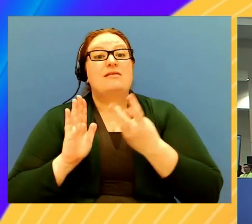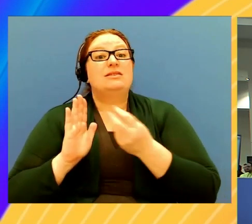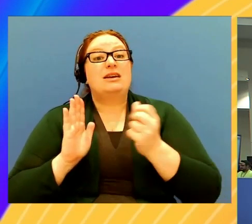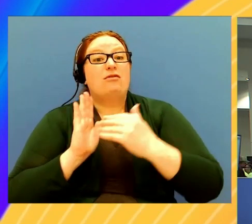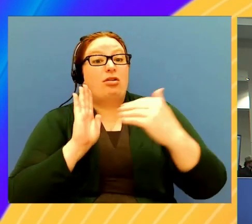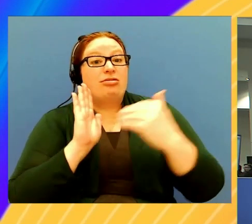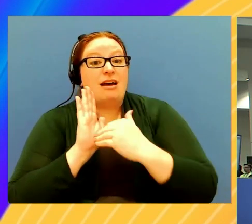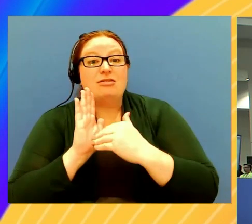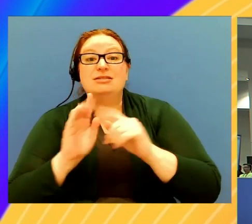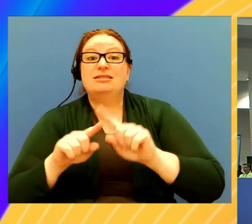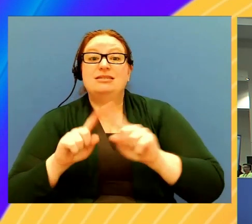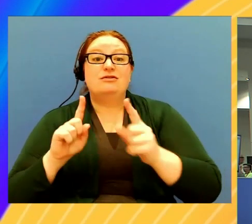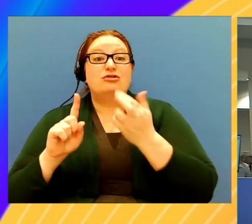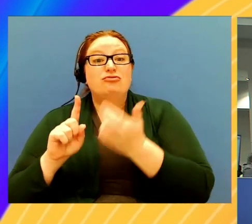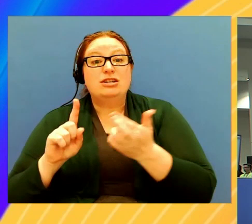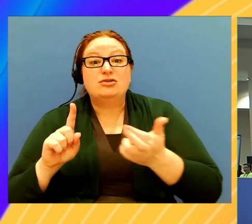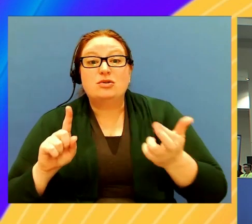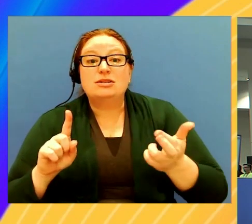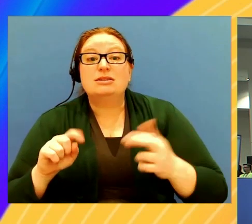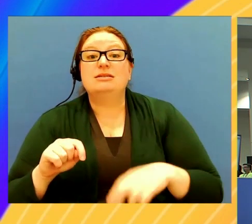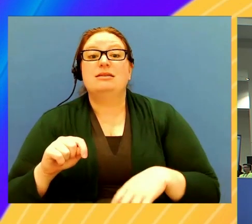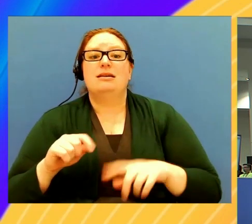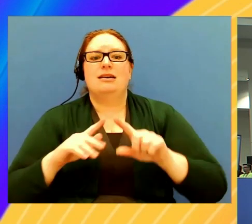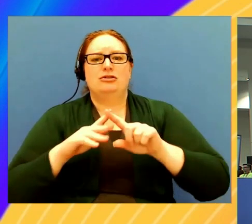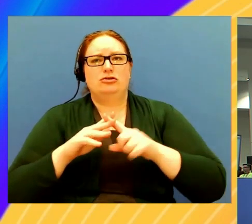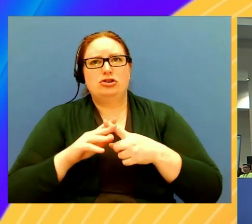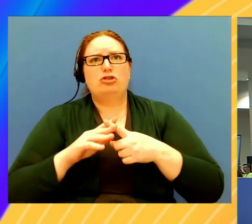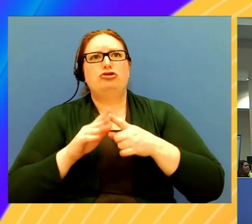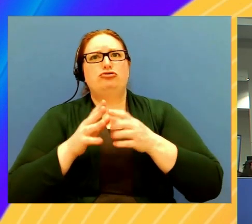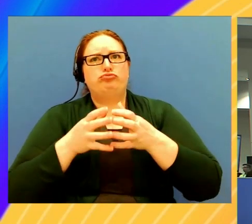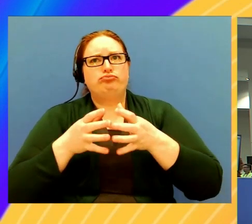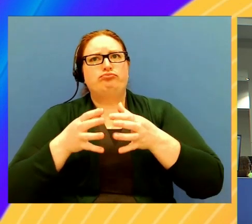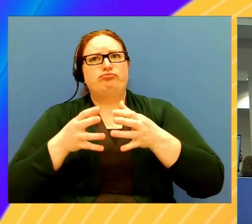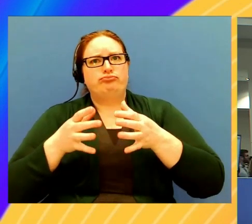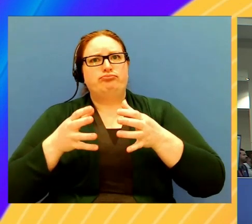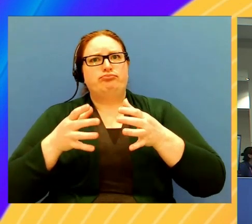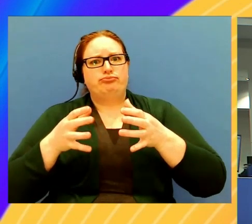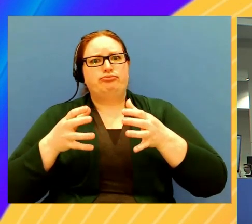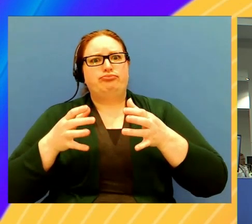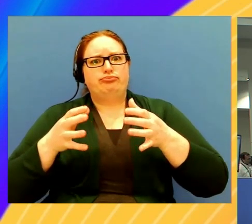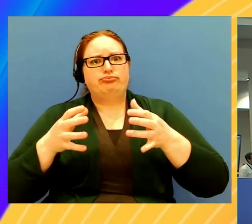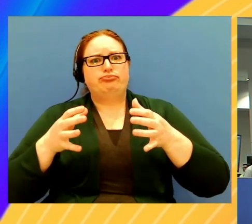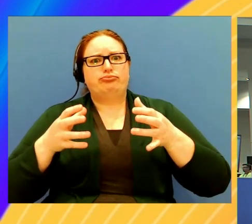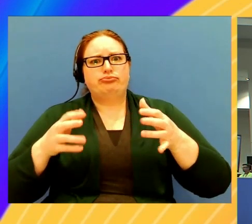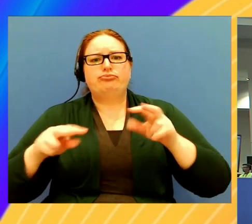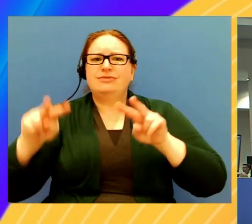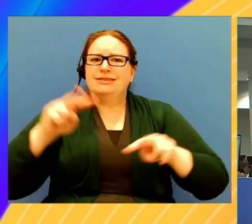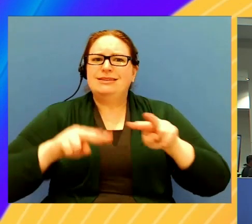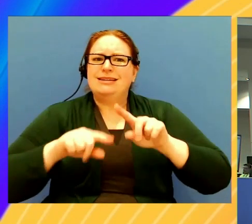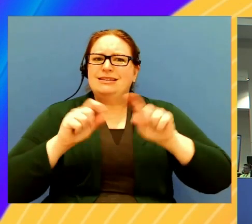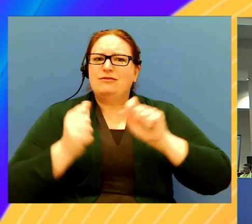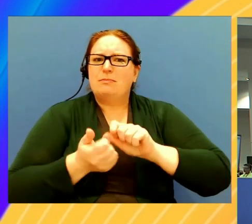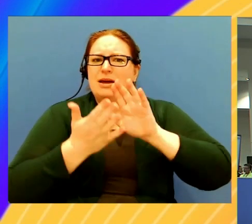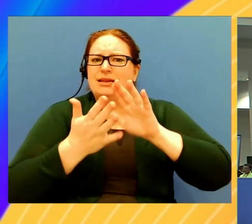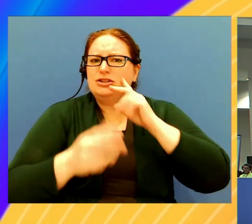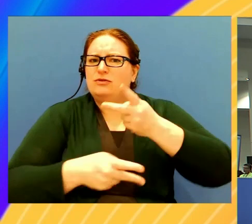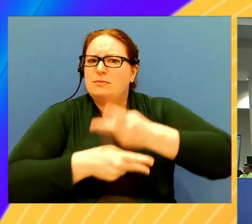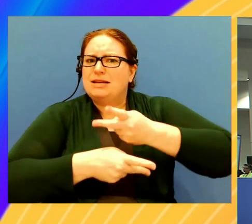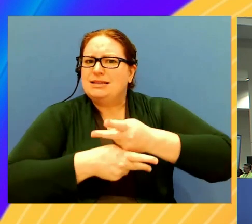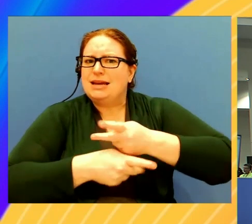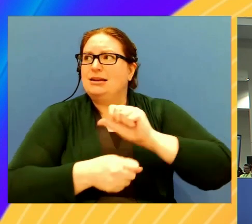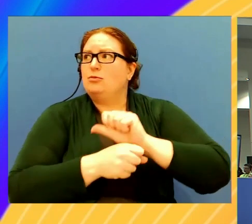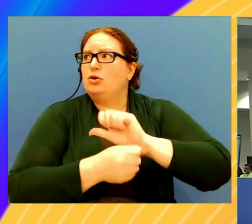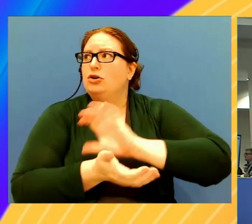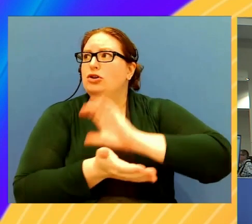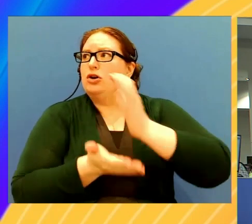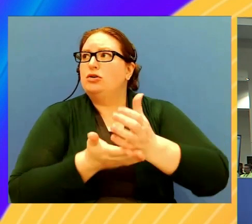in there, but then as you start to mature or look at different methodologies of maintaining your workloads, using